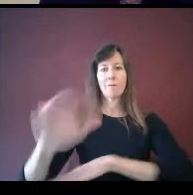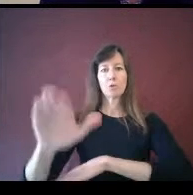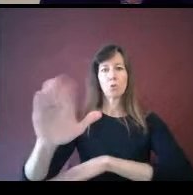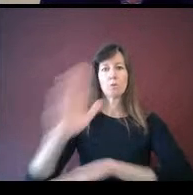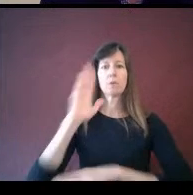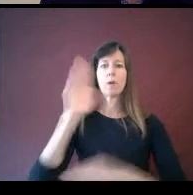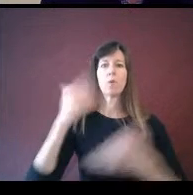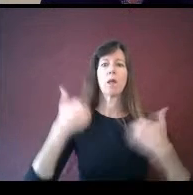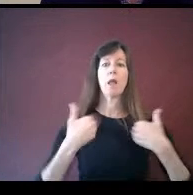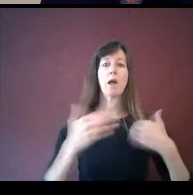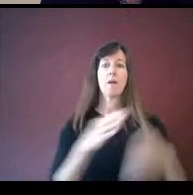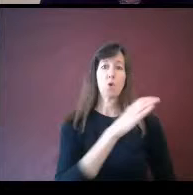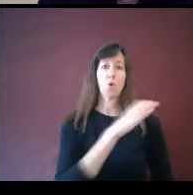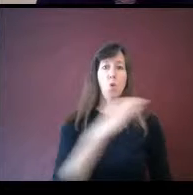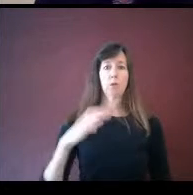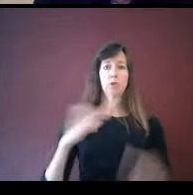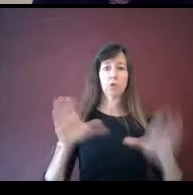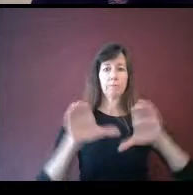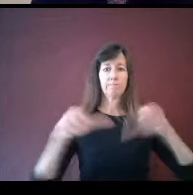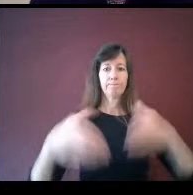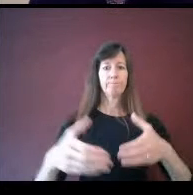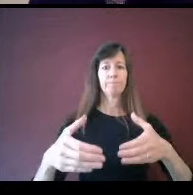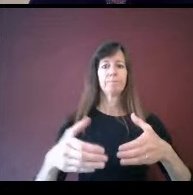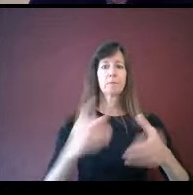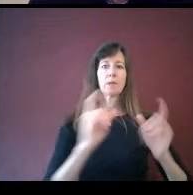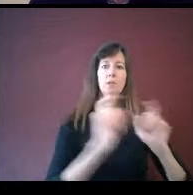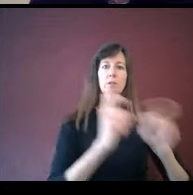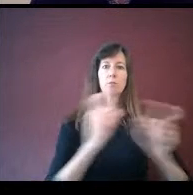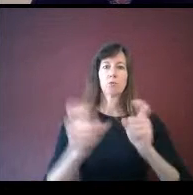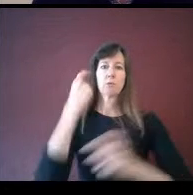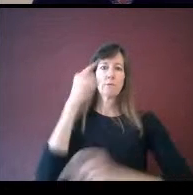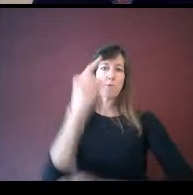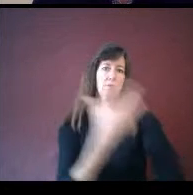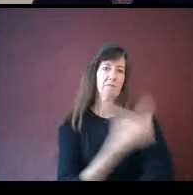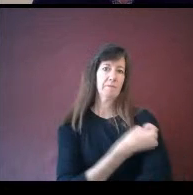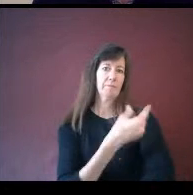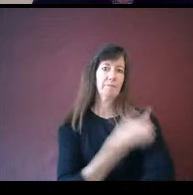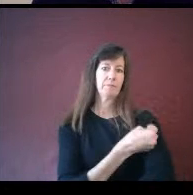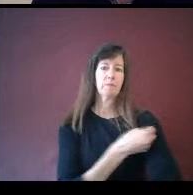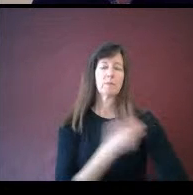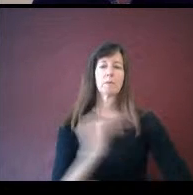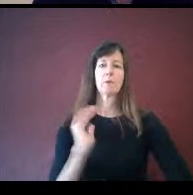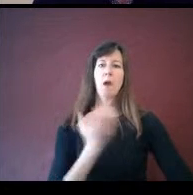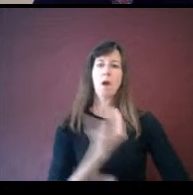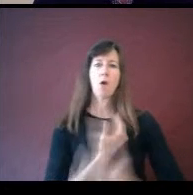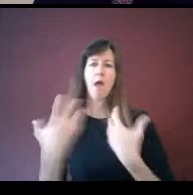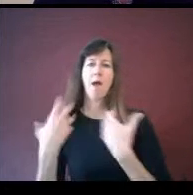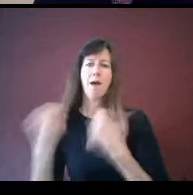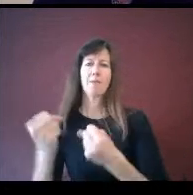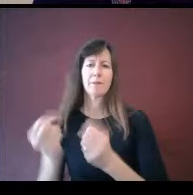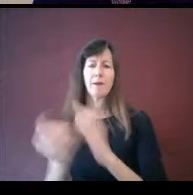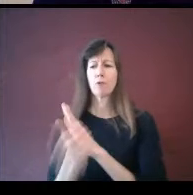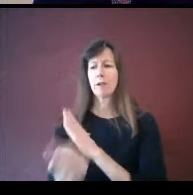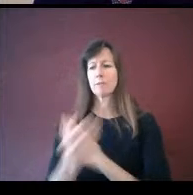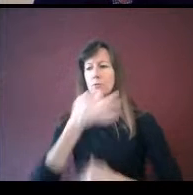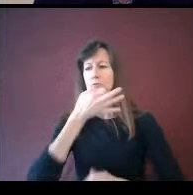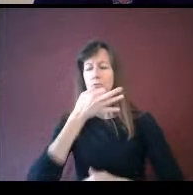which is a broad group from across the county of health experts, community leaders, faith and religious leaders,